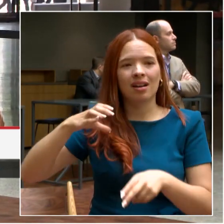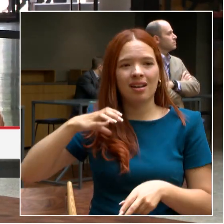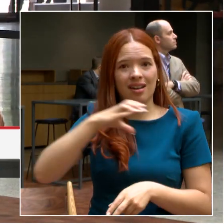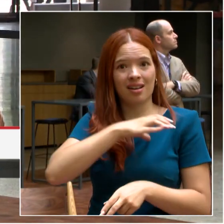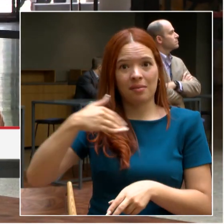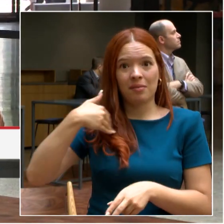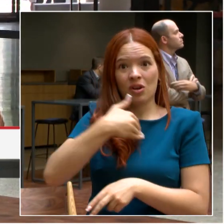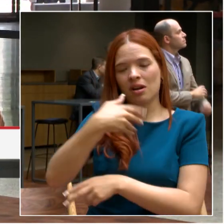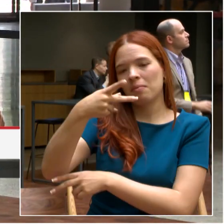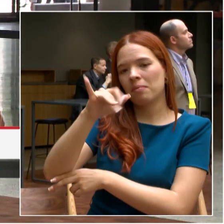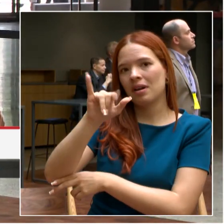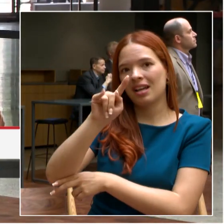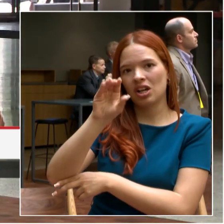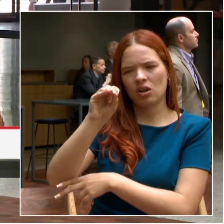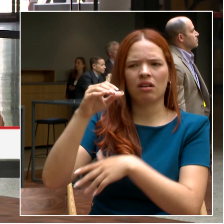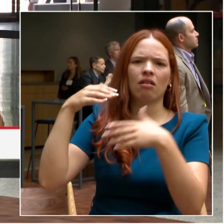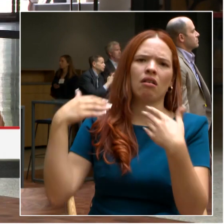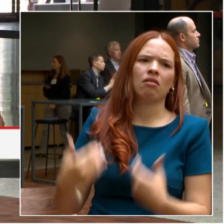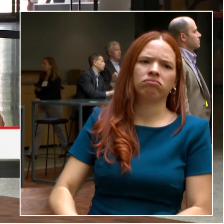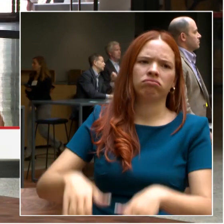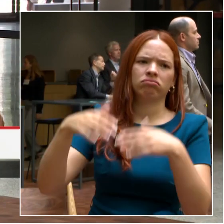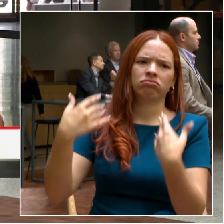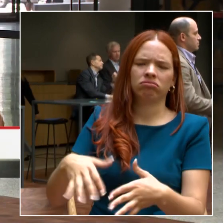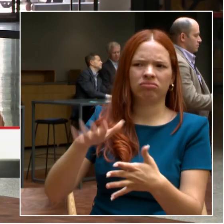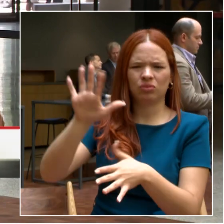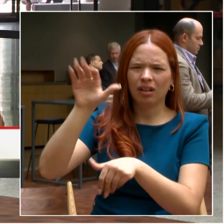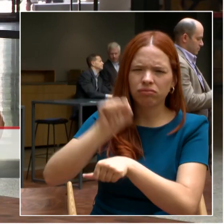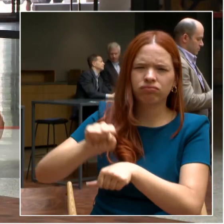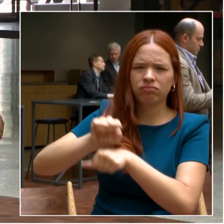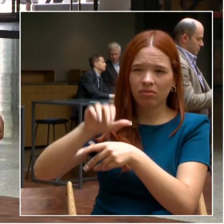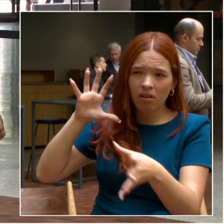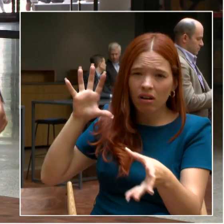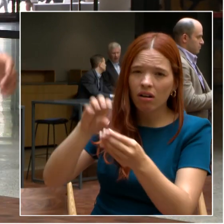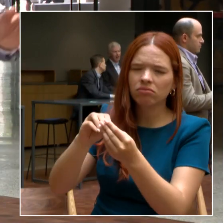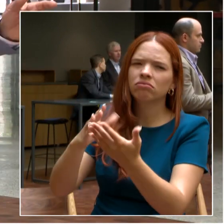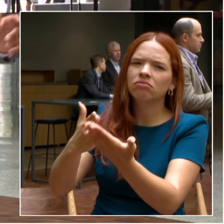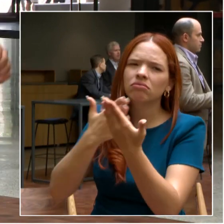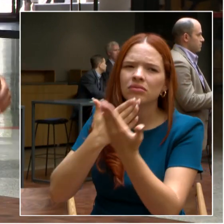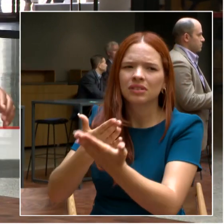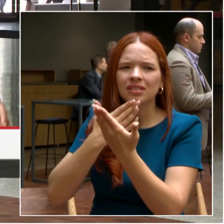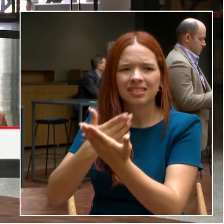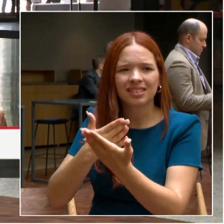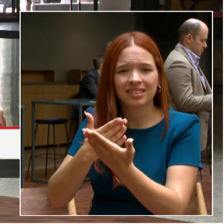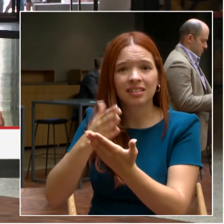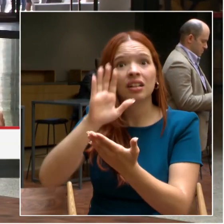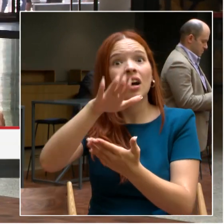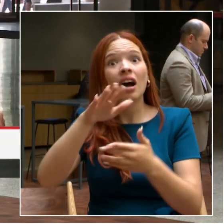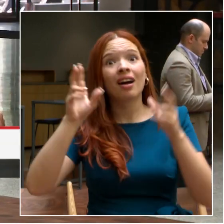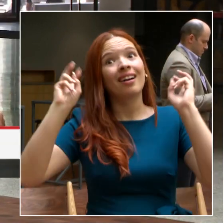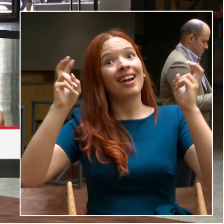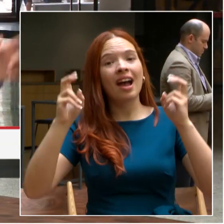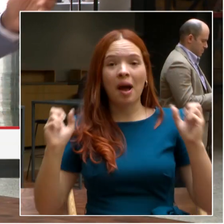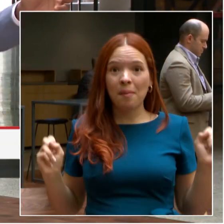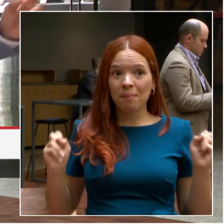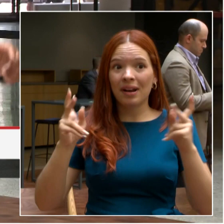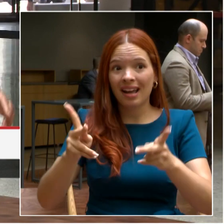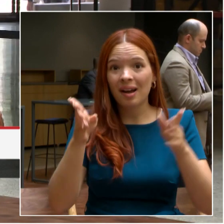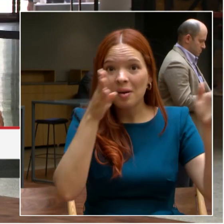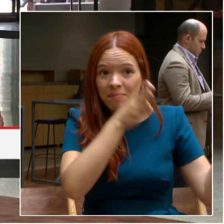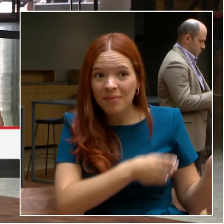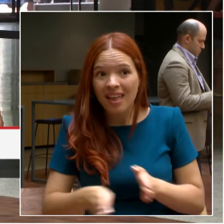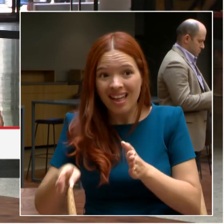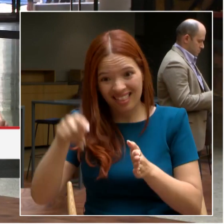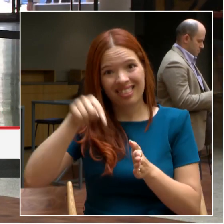doing everything we need to do to make sure we have a comeback. I want to recognize Deputy Mayor for Economic Development, Keith Anderson, who's also here. Let's give Keith a